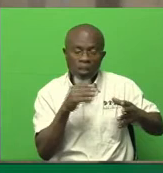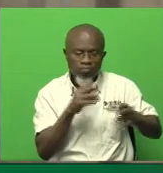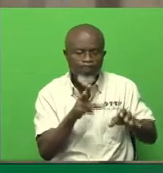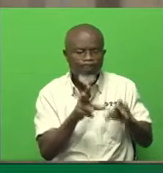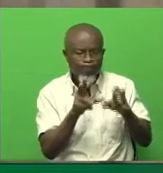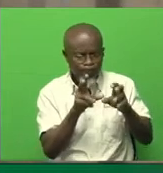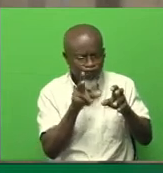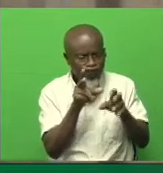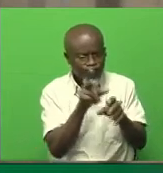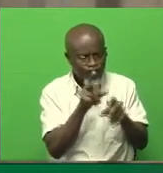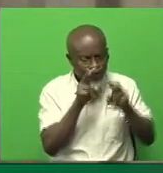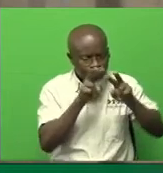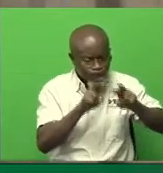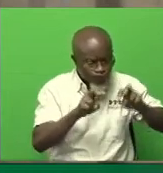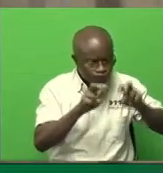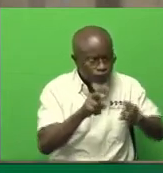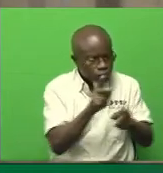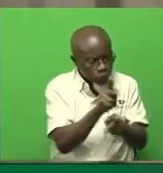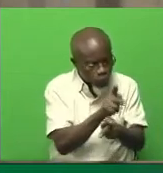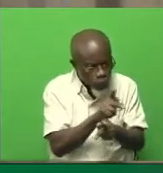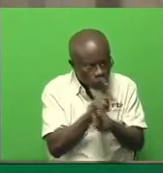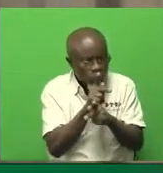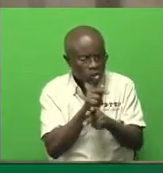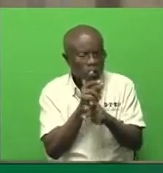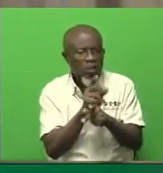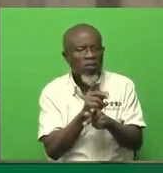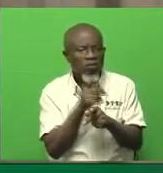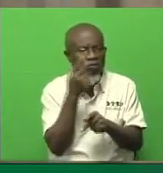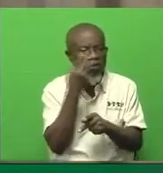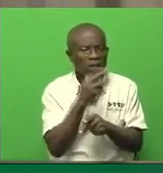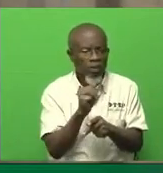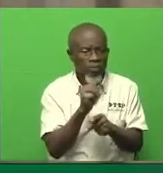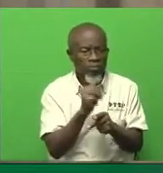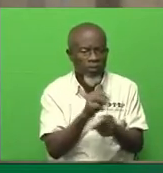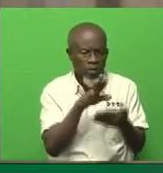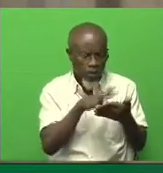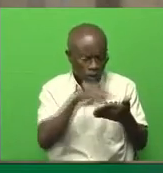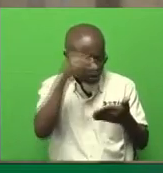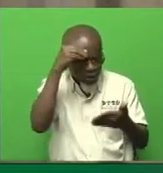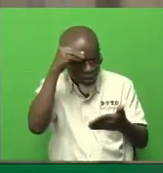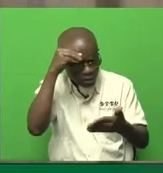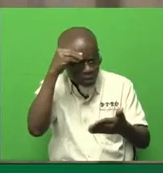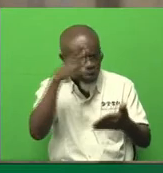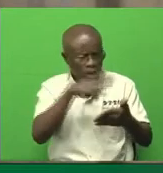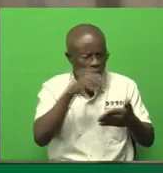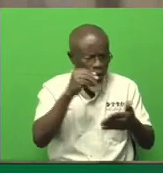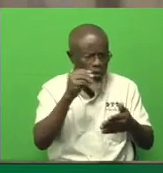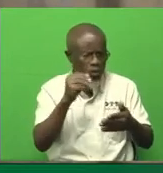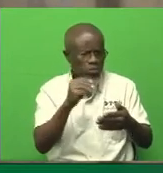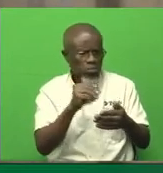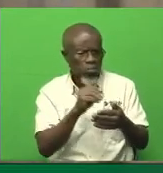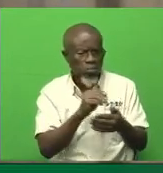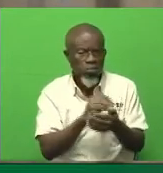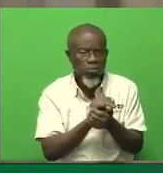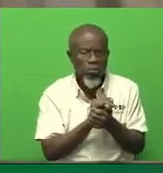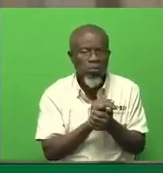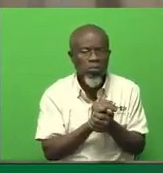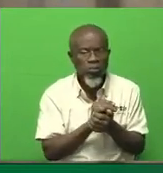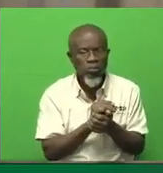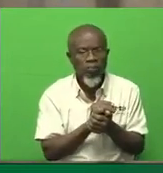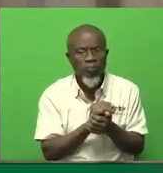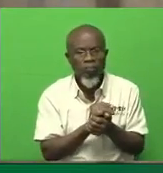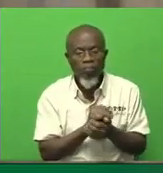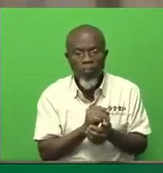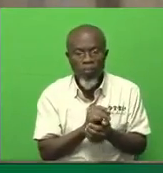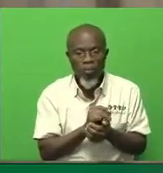causative factors such as learning disorders and psychological factors and the second component was a form one initiative